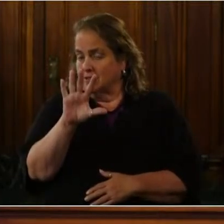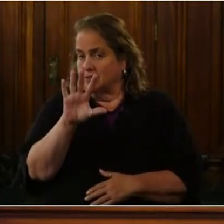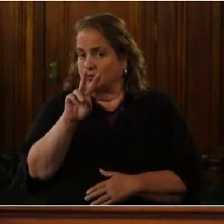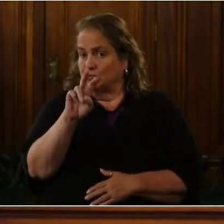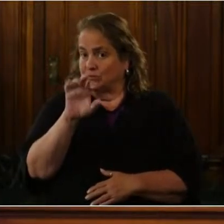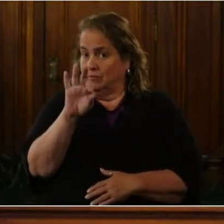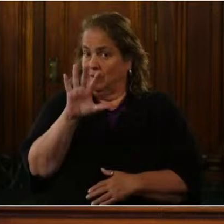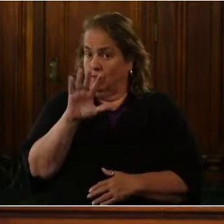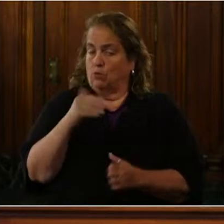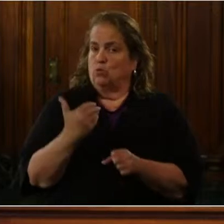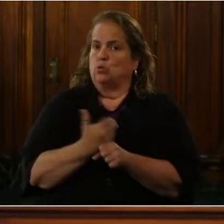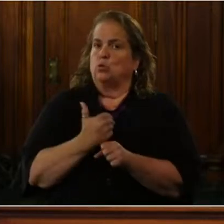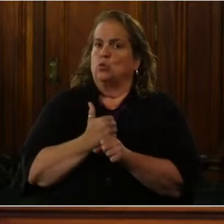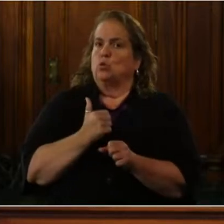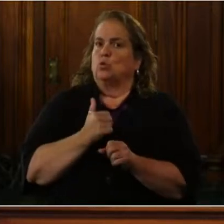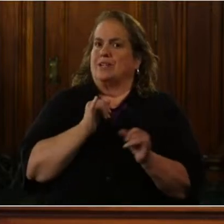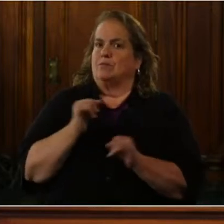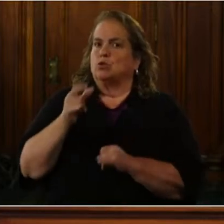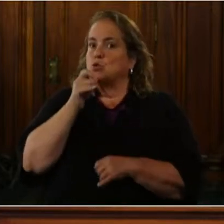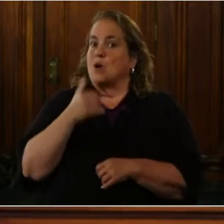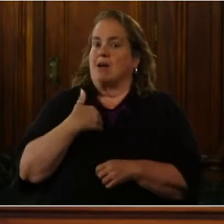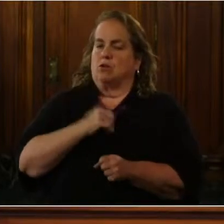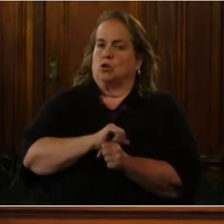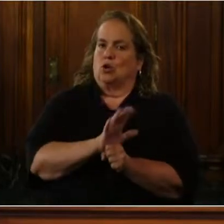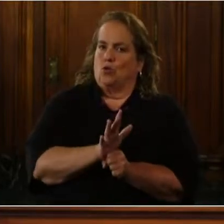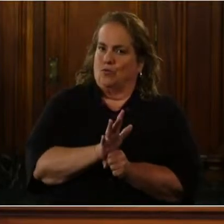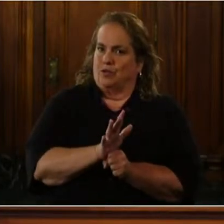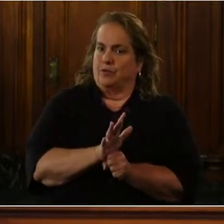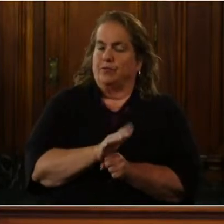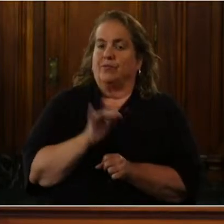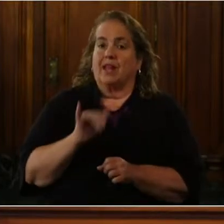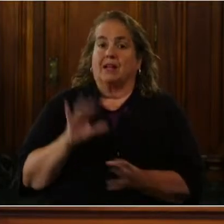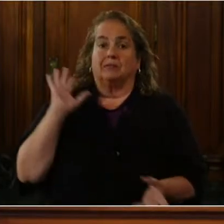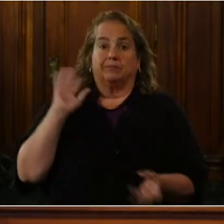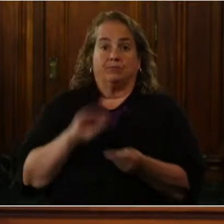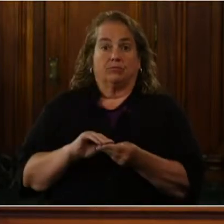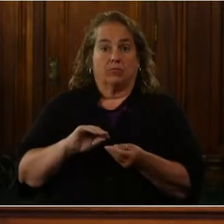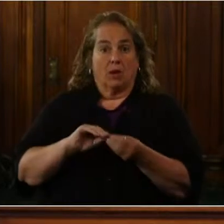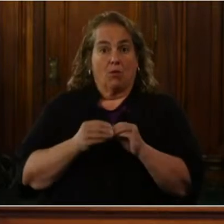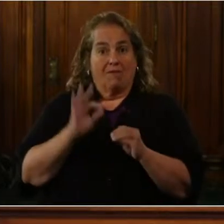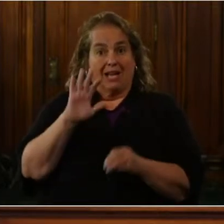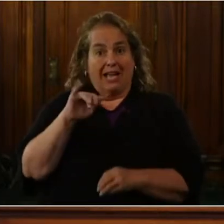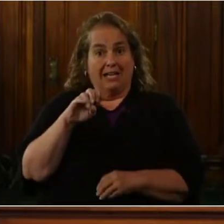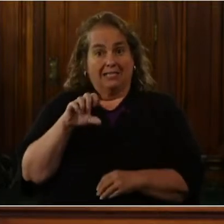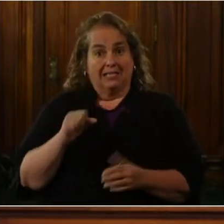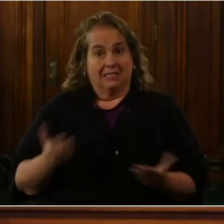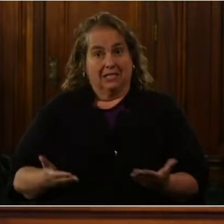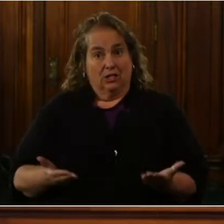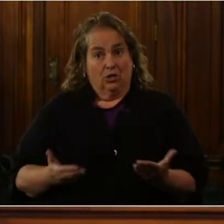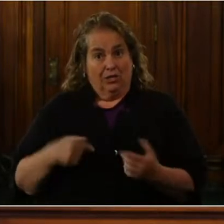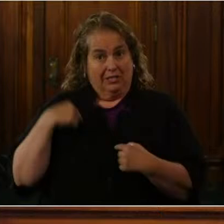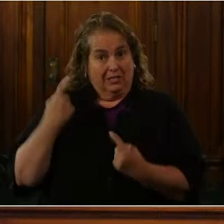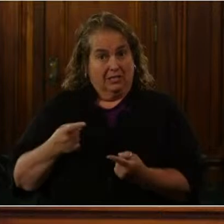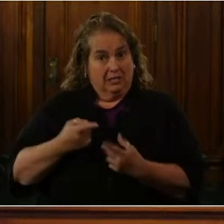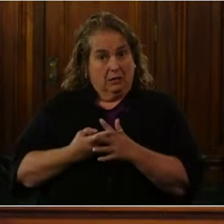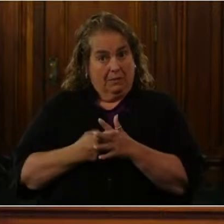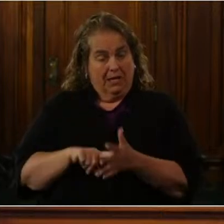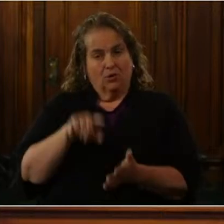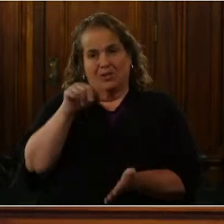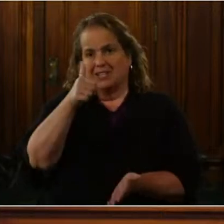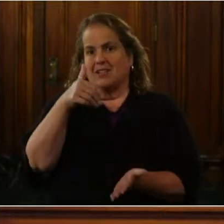new cases of COVID-19. That brings our total number of cases in the Commonwealth since the beginning to